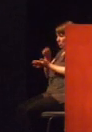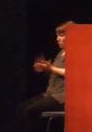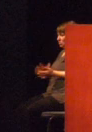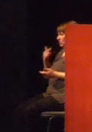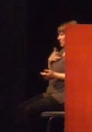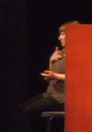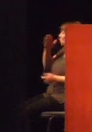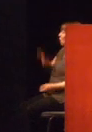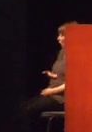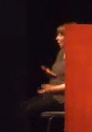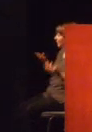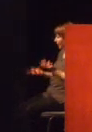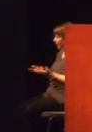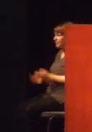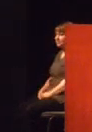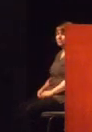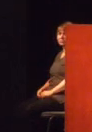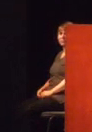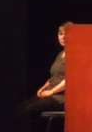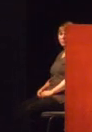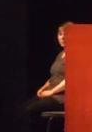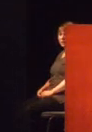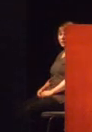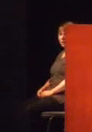campus. We were able to bring this